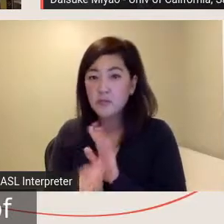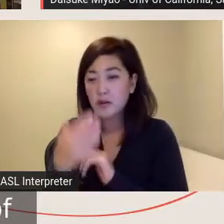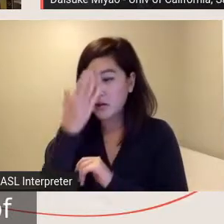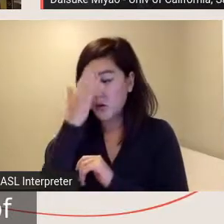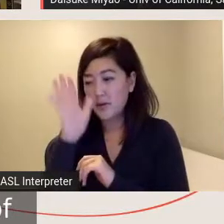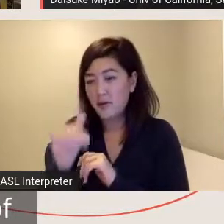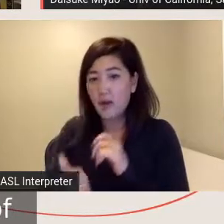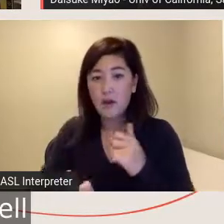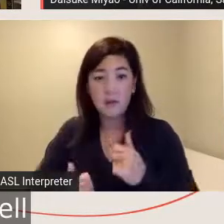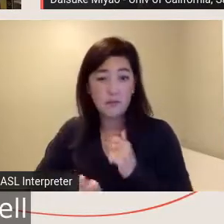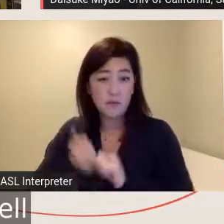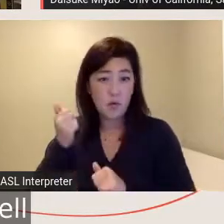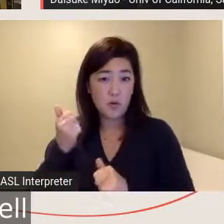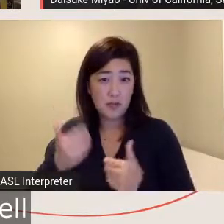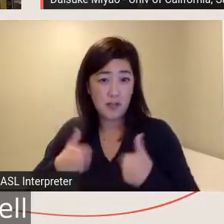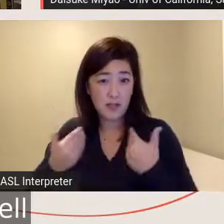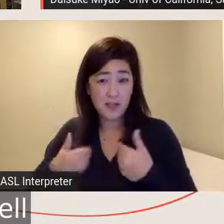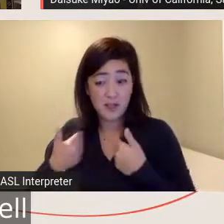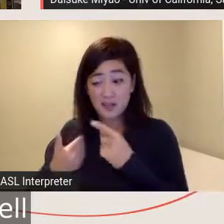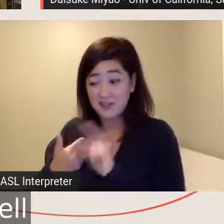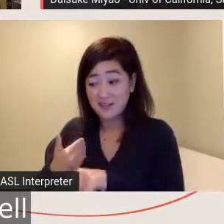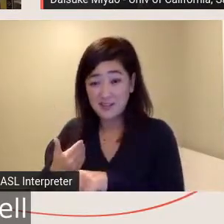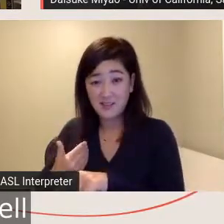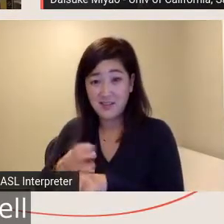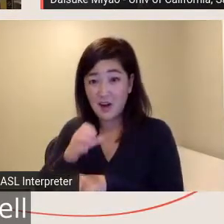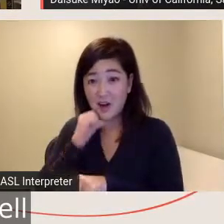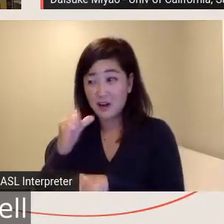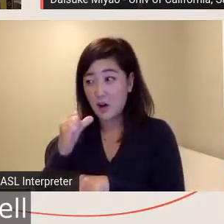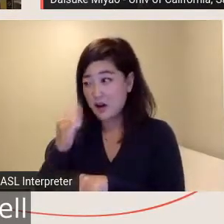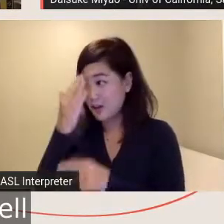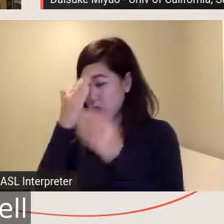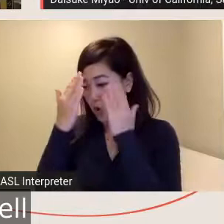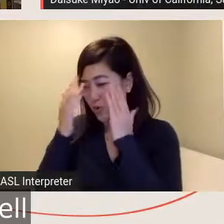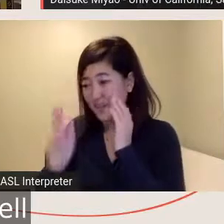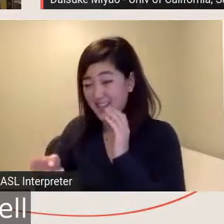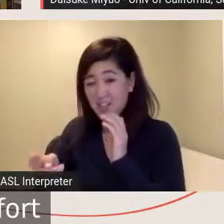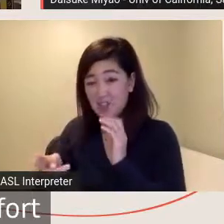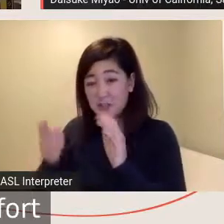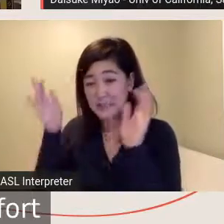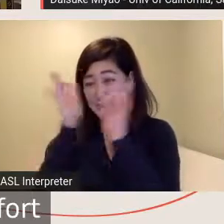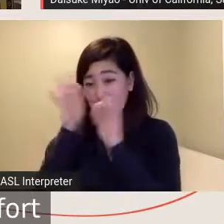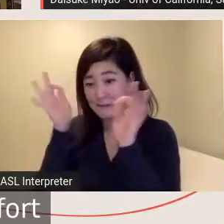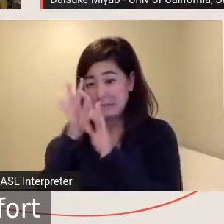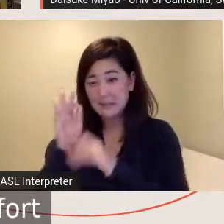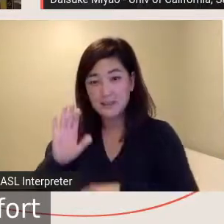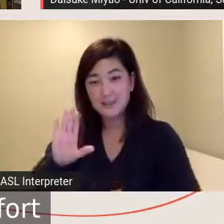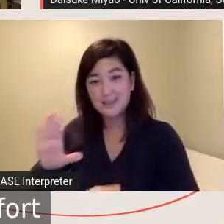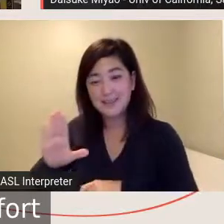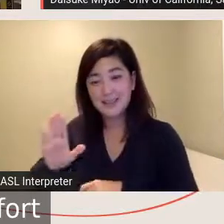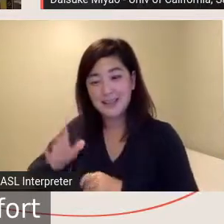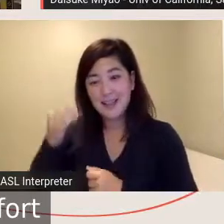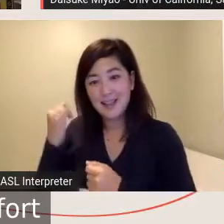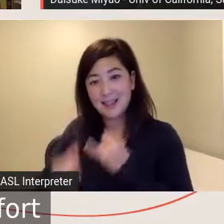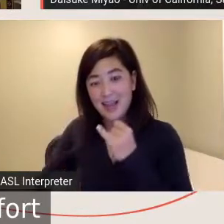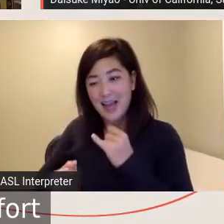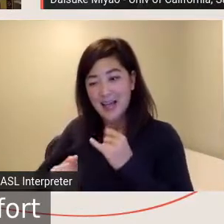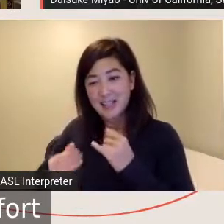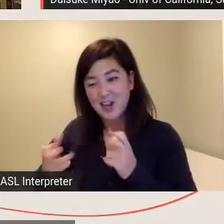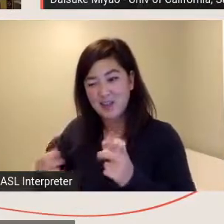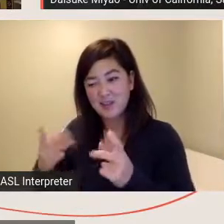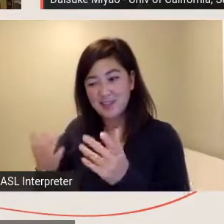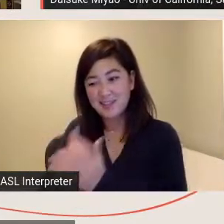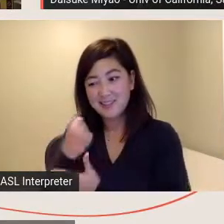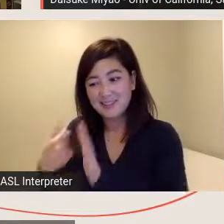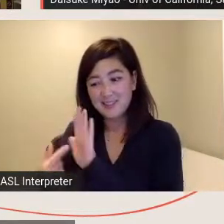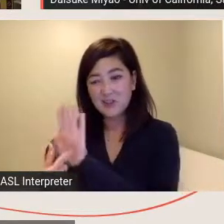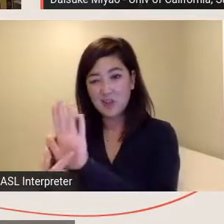younger generations are not particularly well versed in this history, this is his last-ditch effort to basically give them that